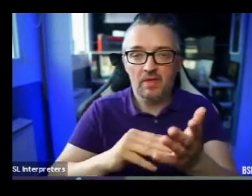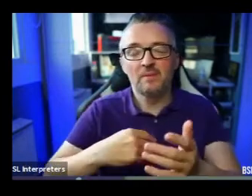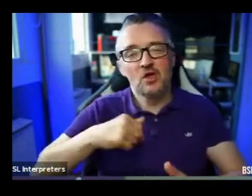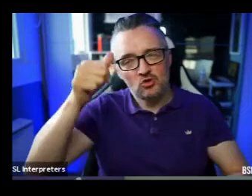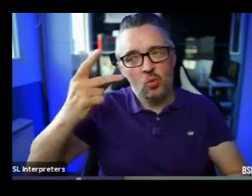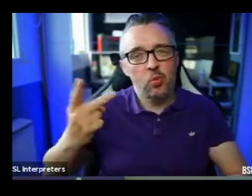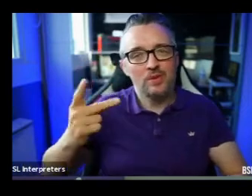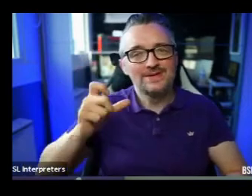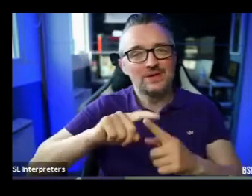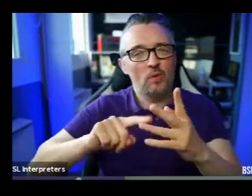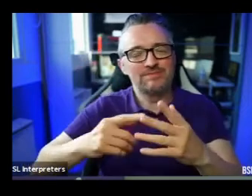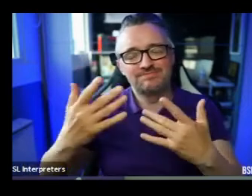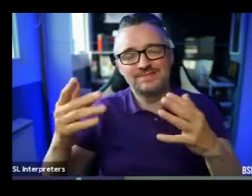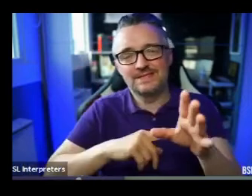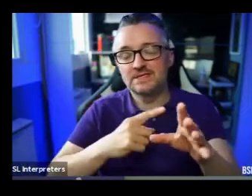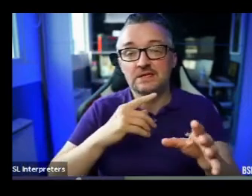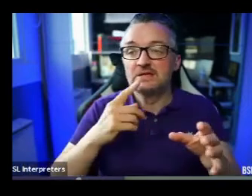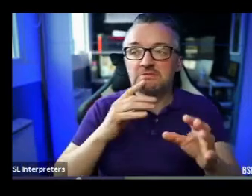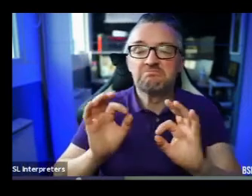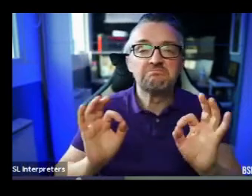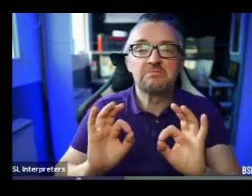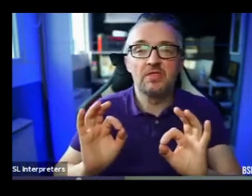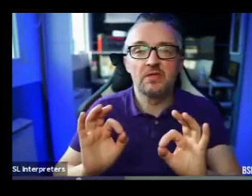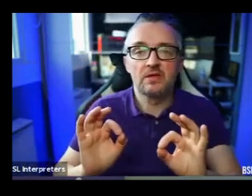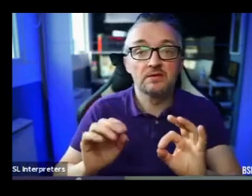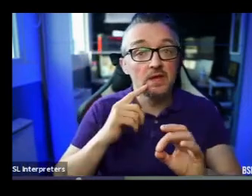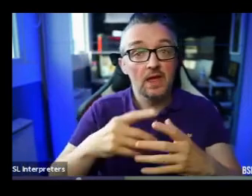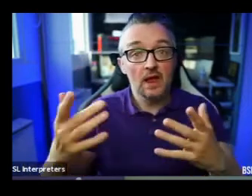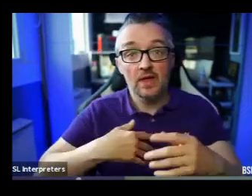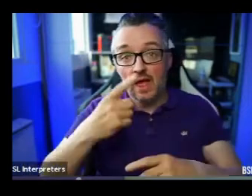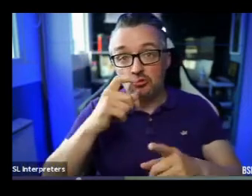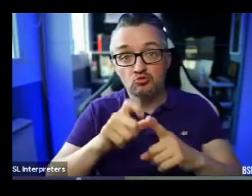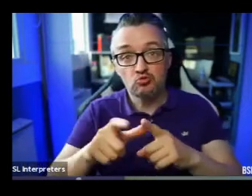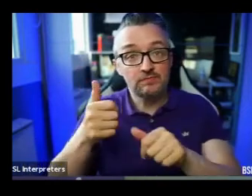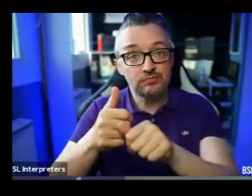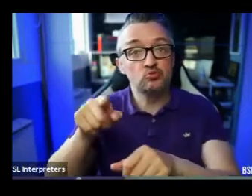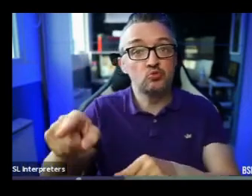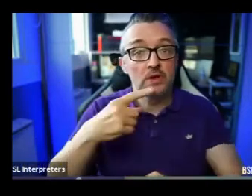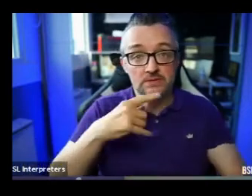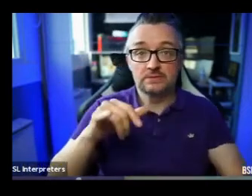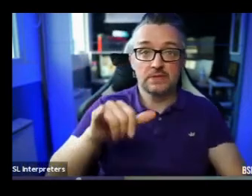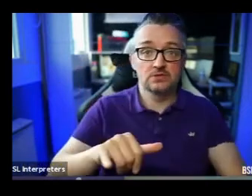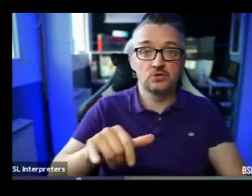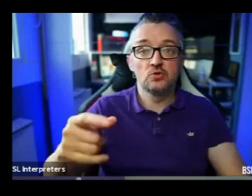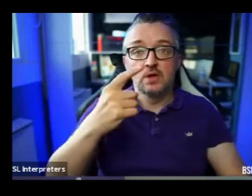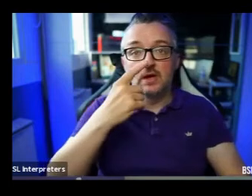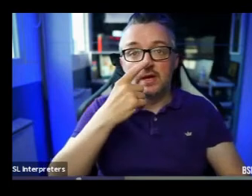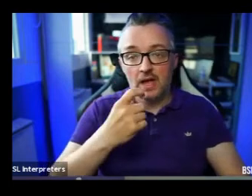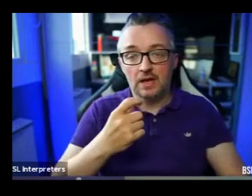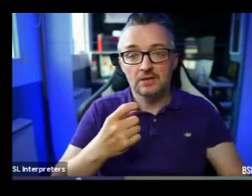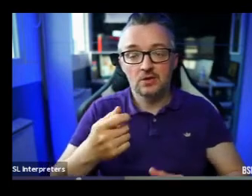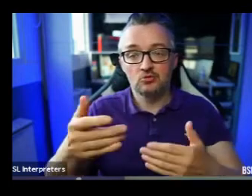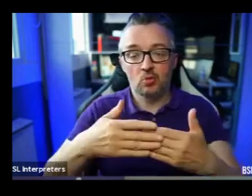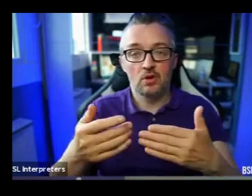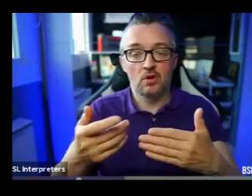can do for your mother? He and I have known each other for many years. I said, no, there isn't. And he said, is there anything I can do for you? And I said, yes,